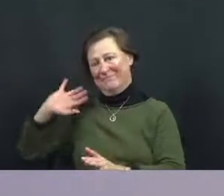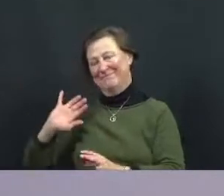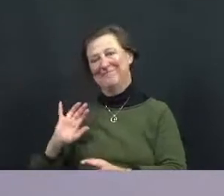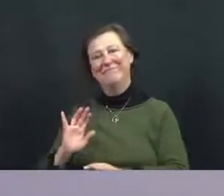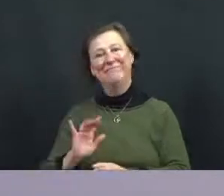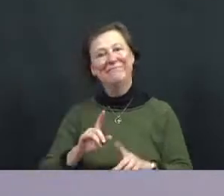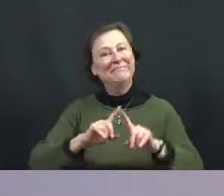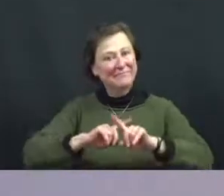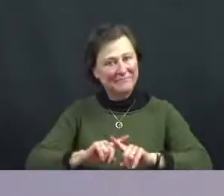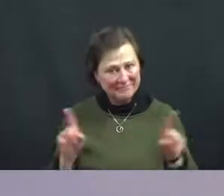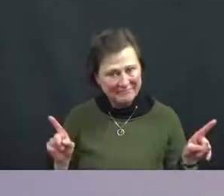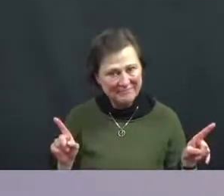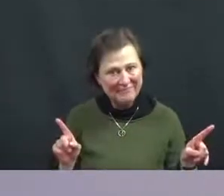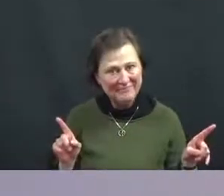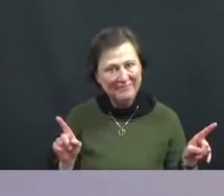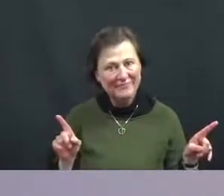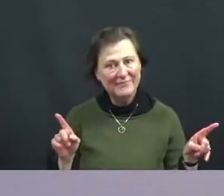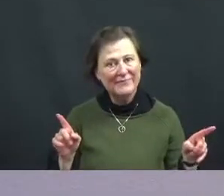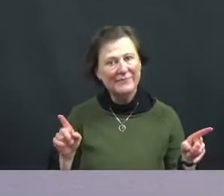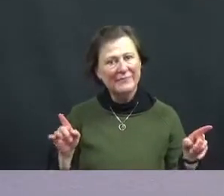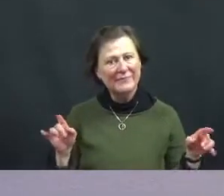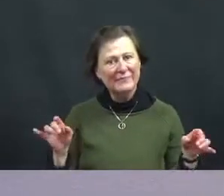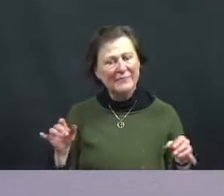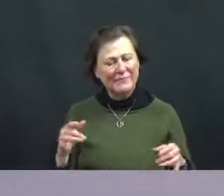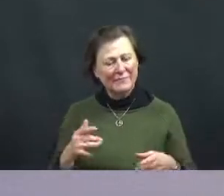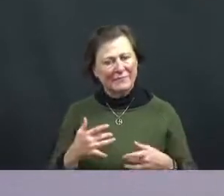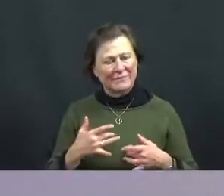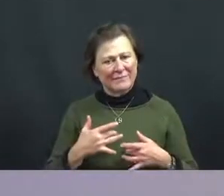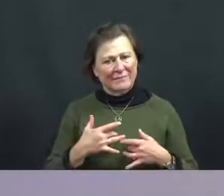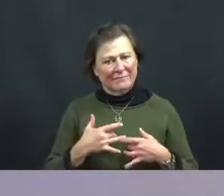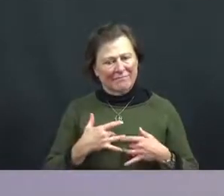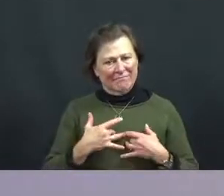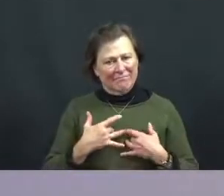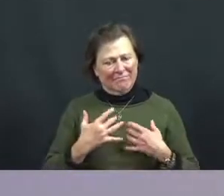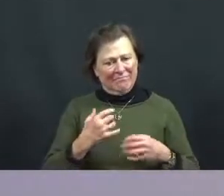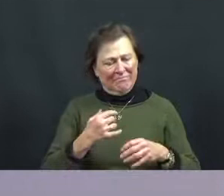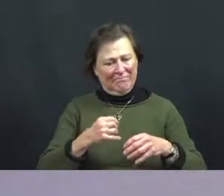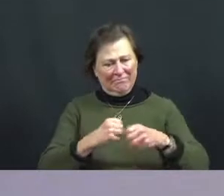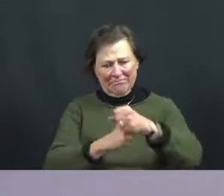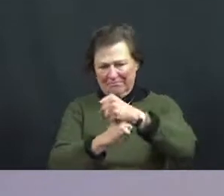And yet, the essence remains the same.